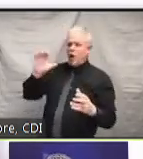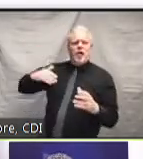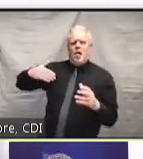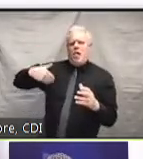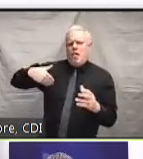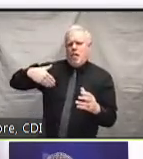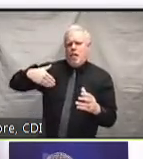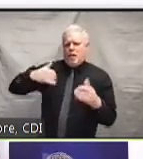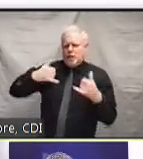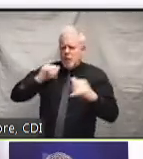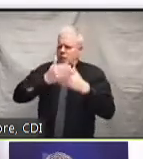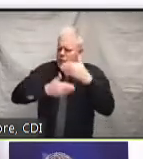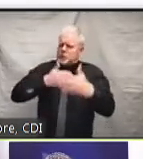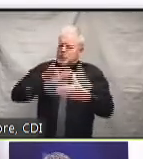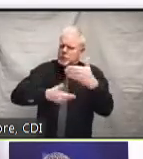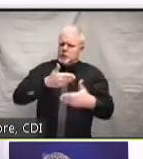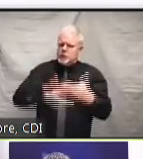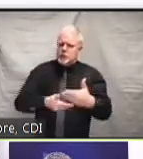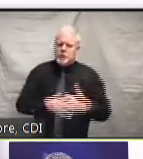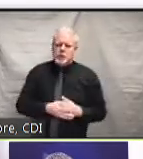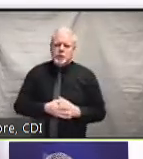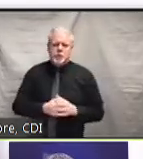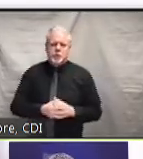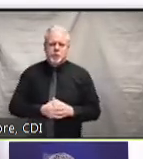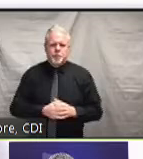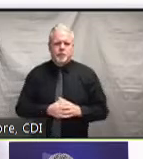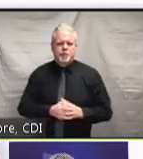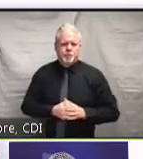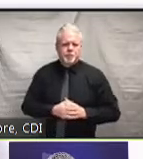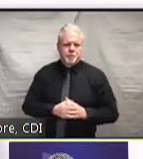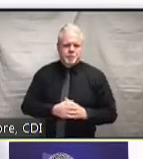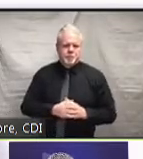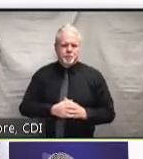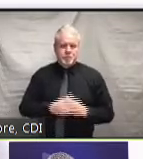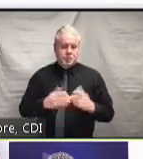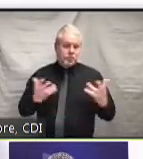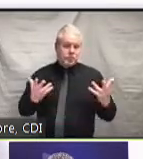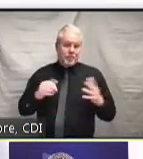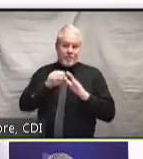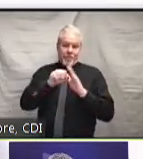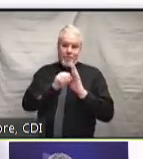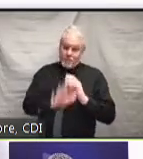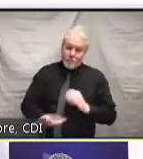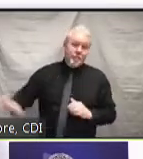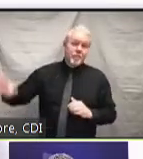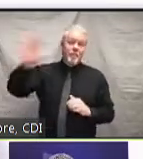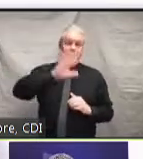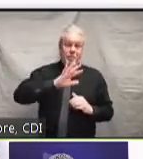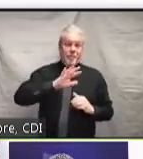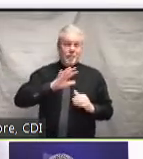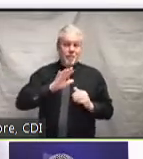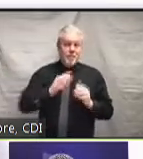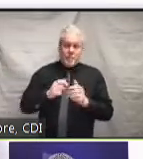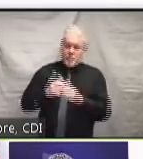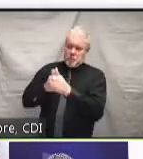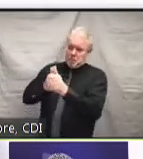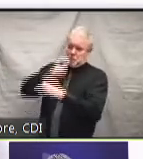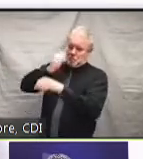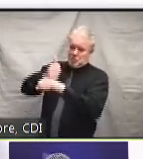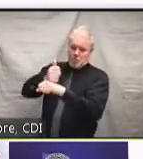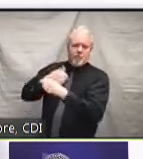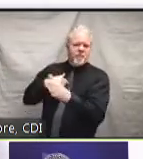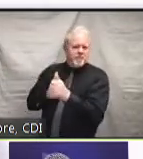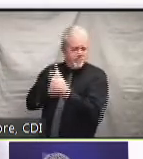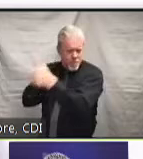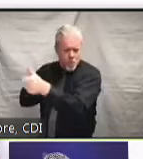from the state that we target vaccinating essential workers eligible in phases 1A and 1B. This, like I